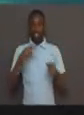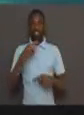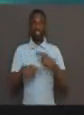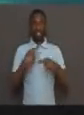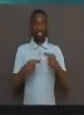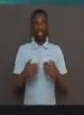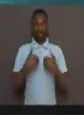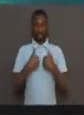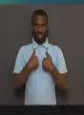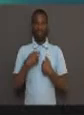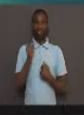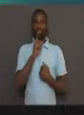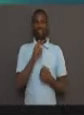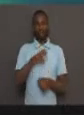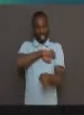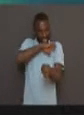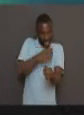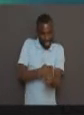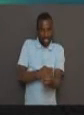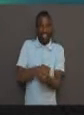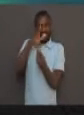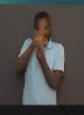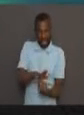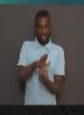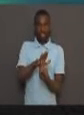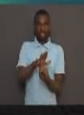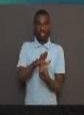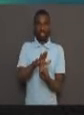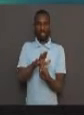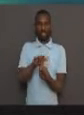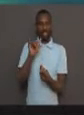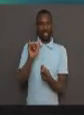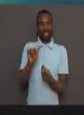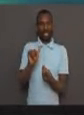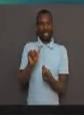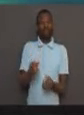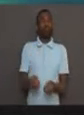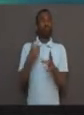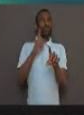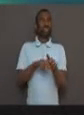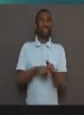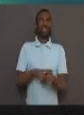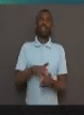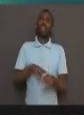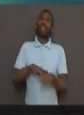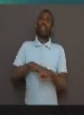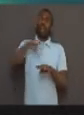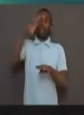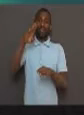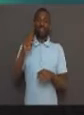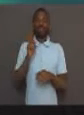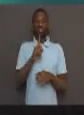Nuclear fusion reactions have an energy density that is many